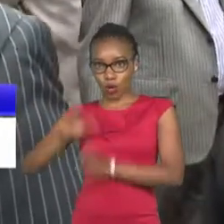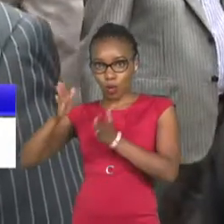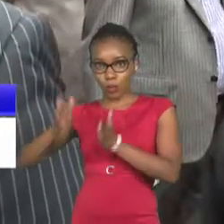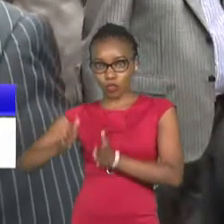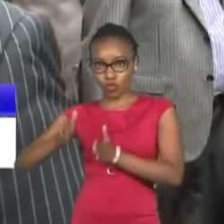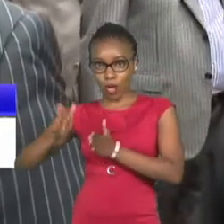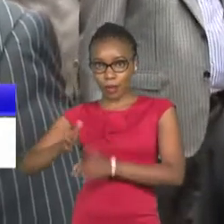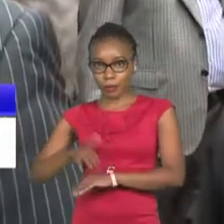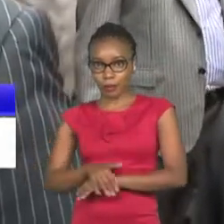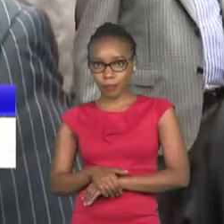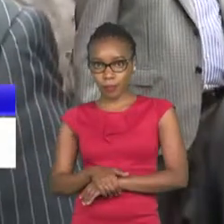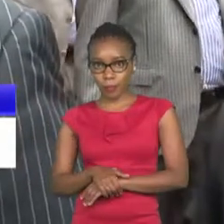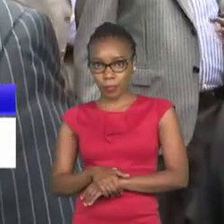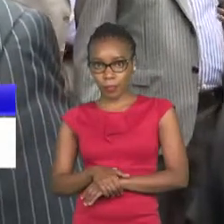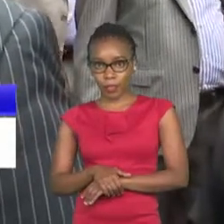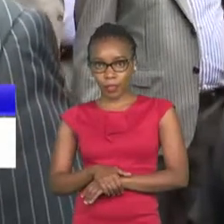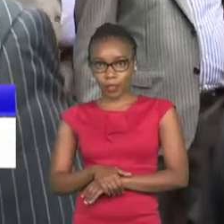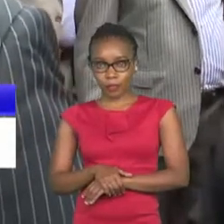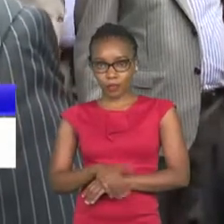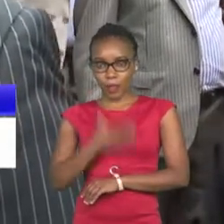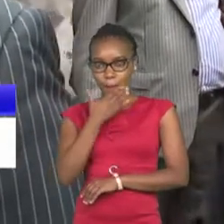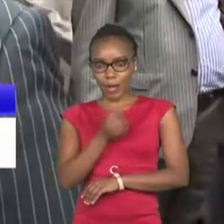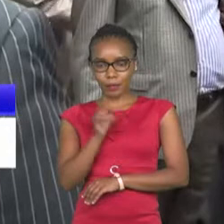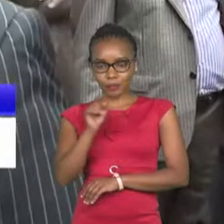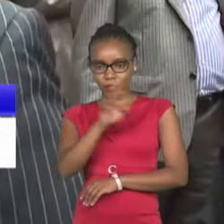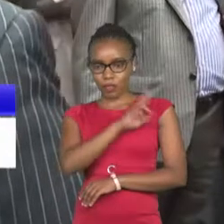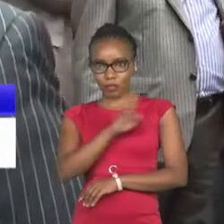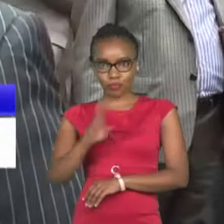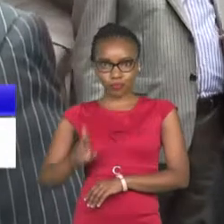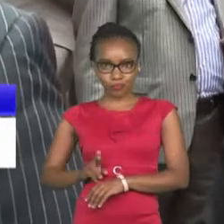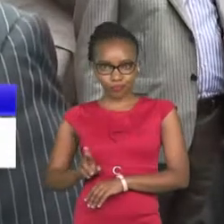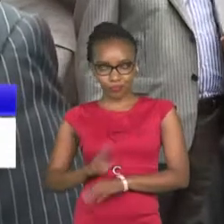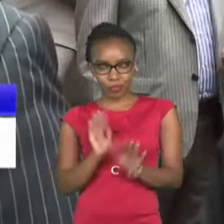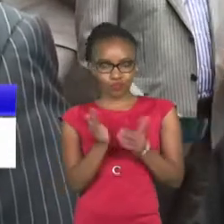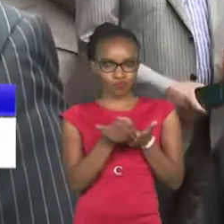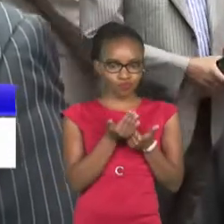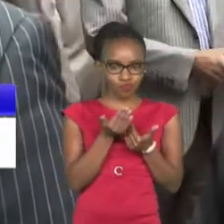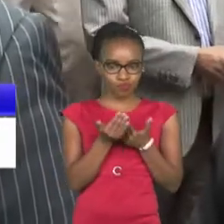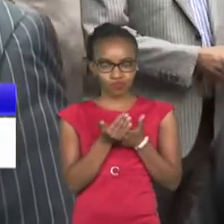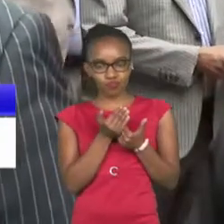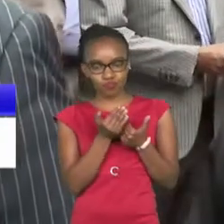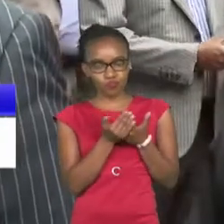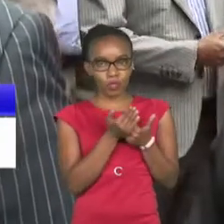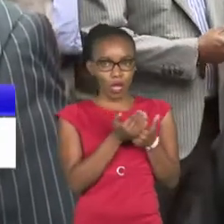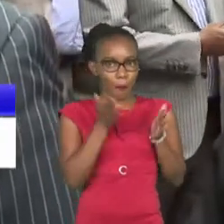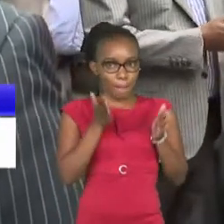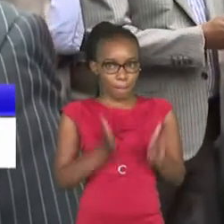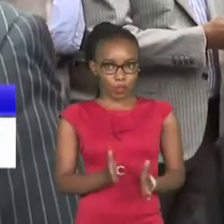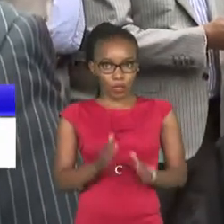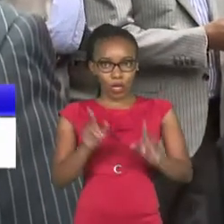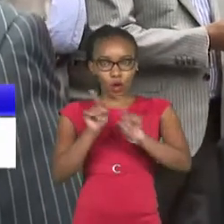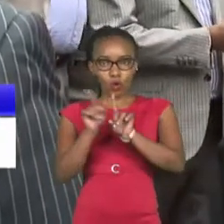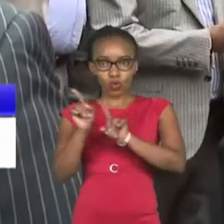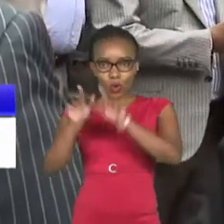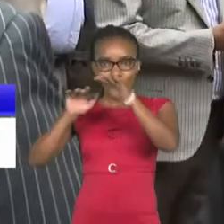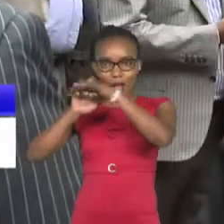He was a very religious man, a caring person, as well as he was